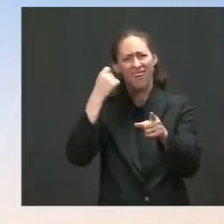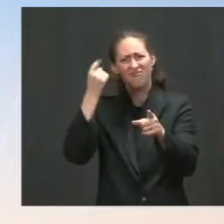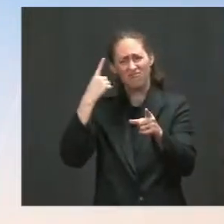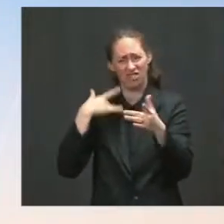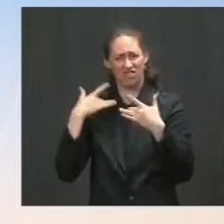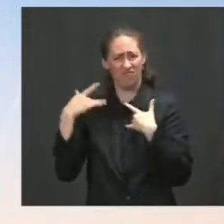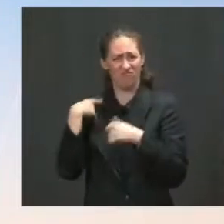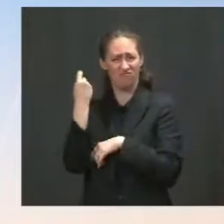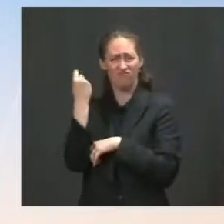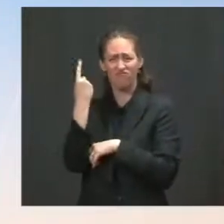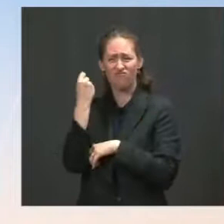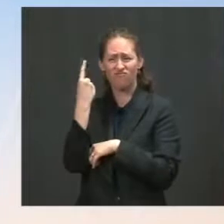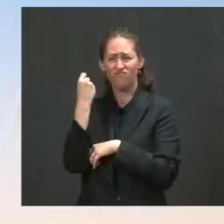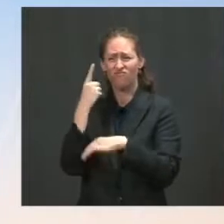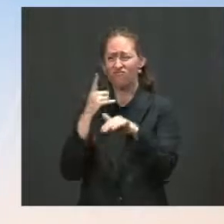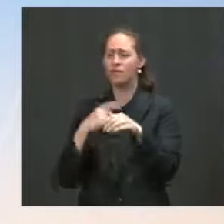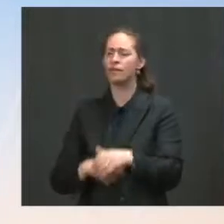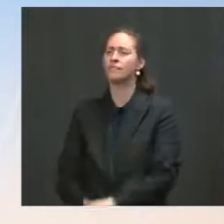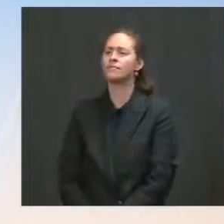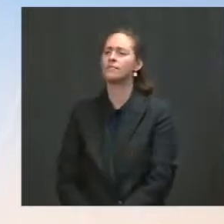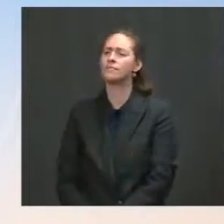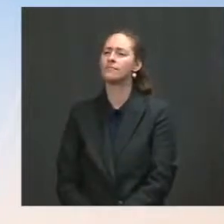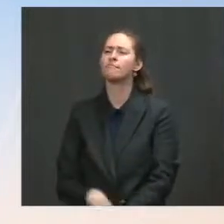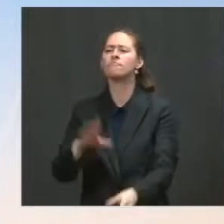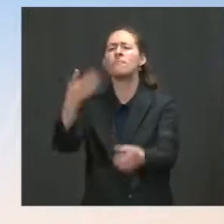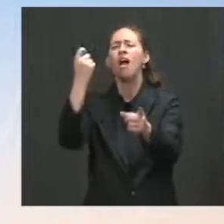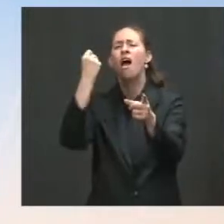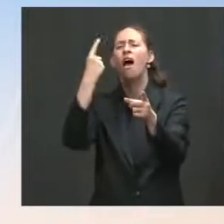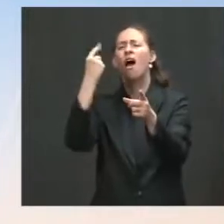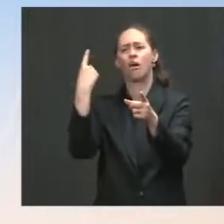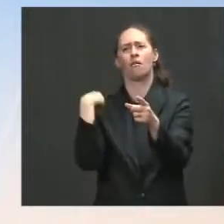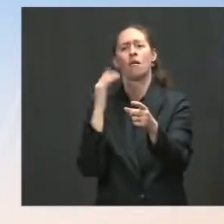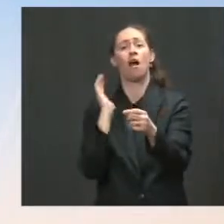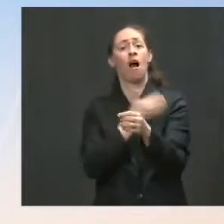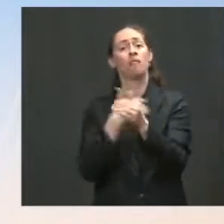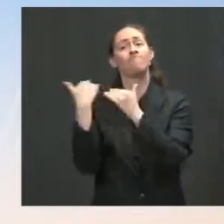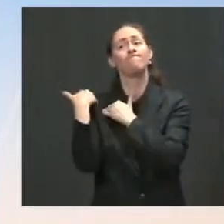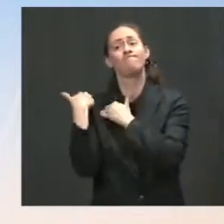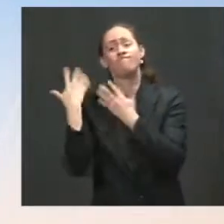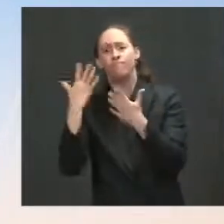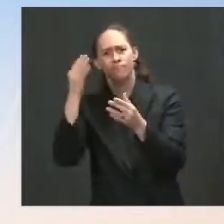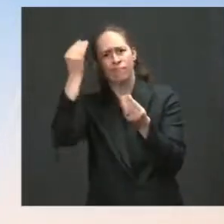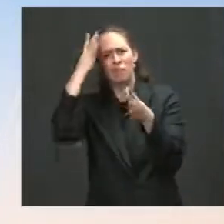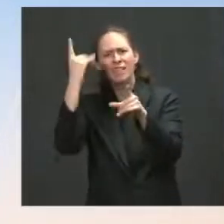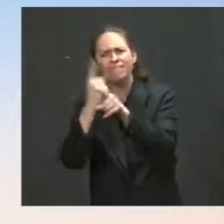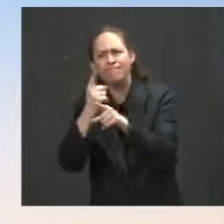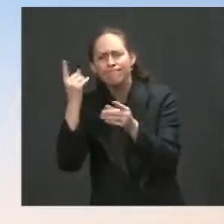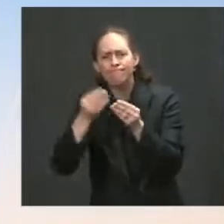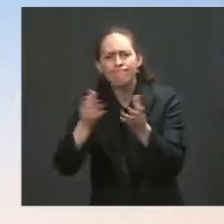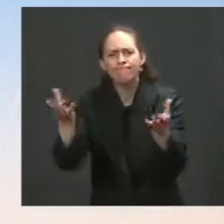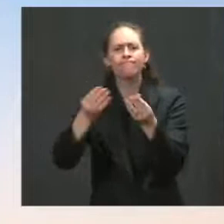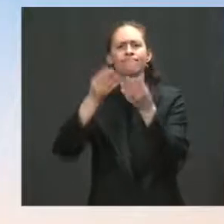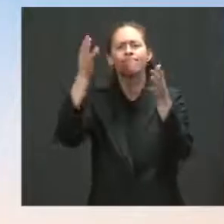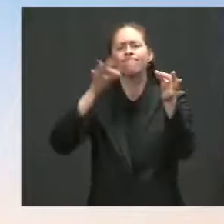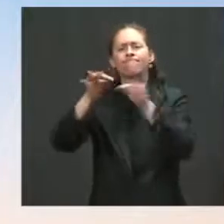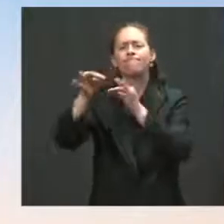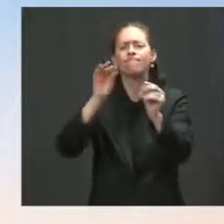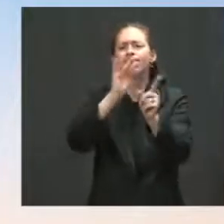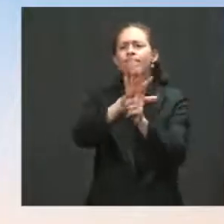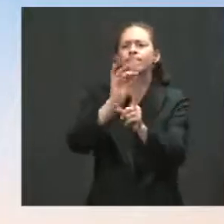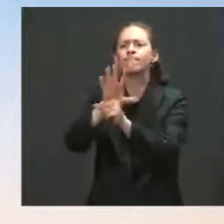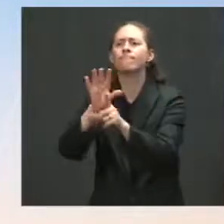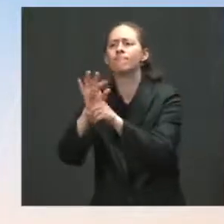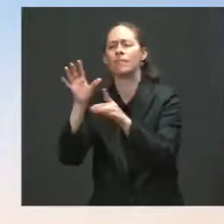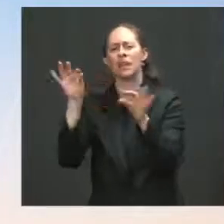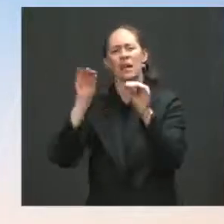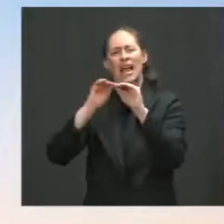our responsibility to provide accurate public health information and also make clear to people the impact of being vaccinated and the fact that the